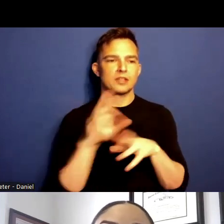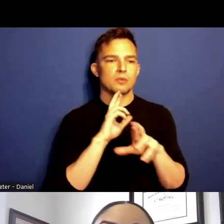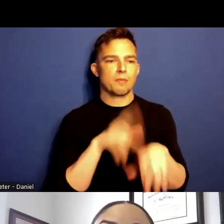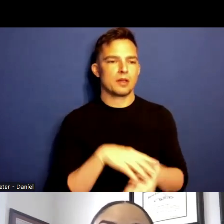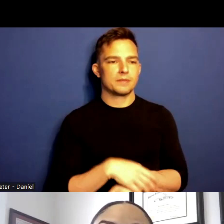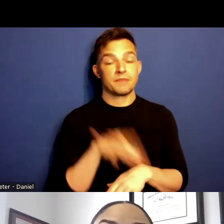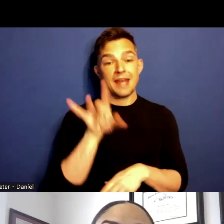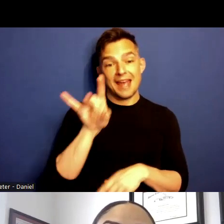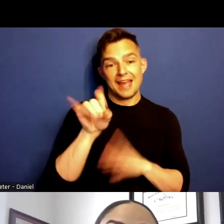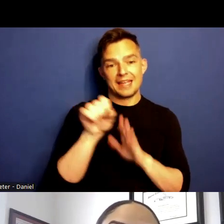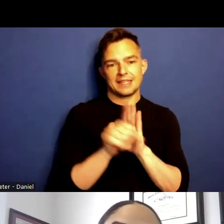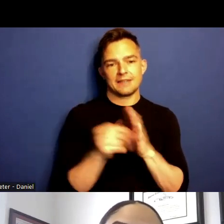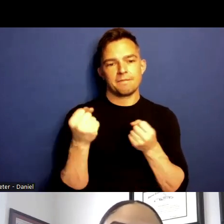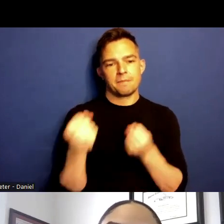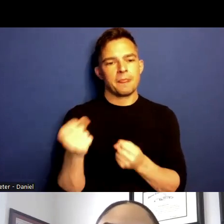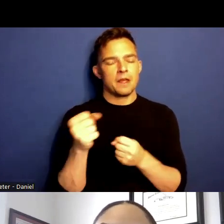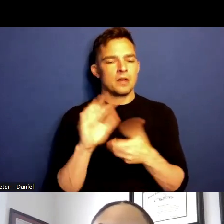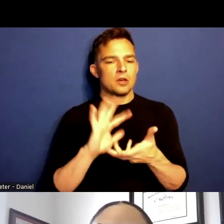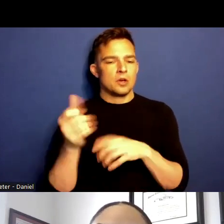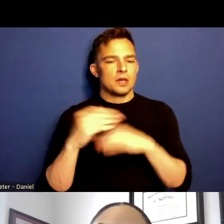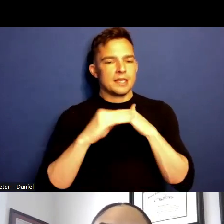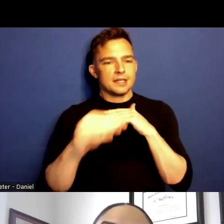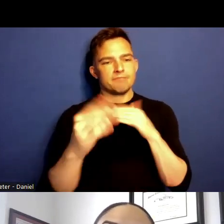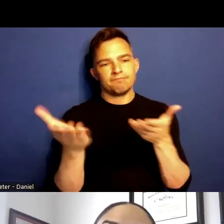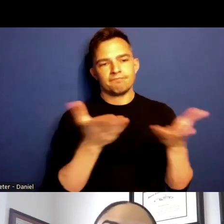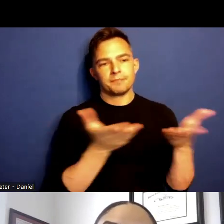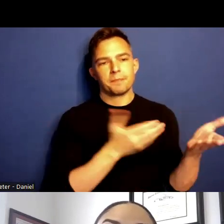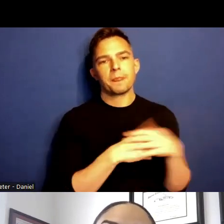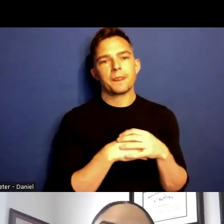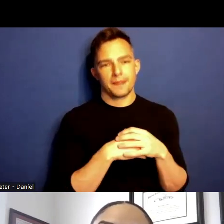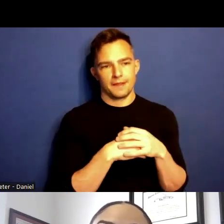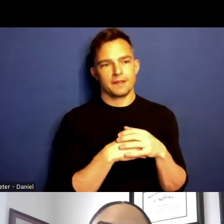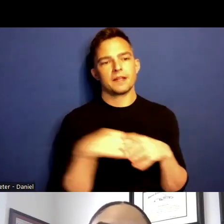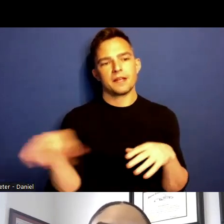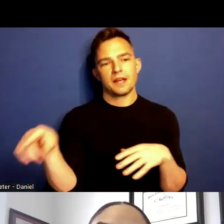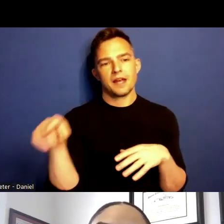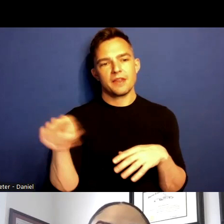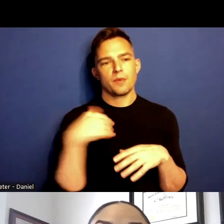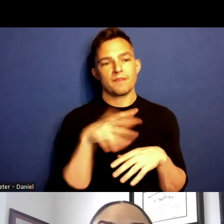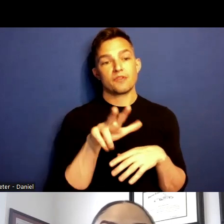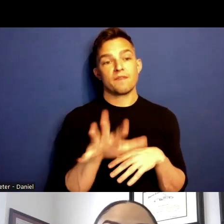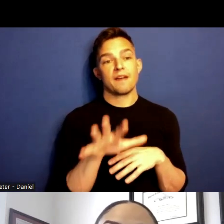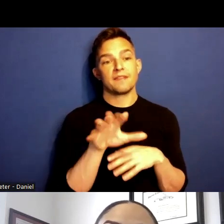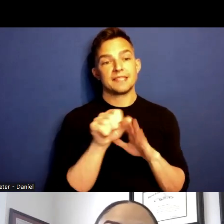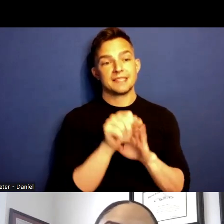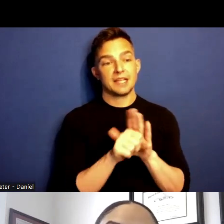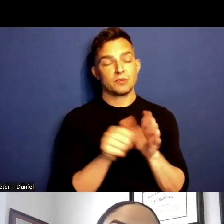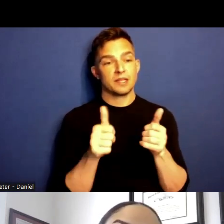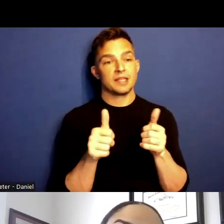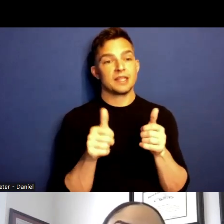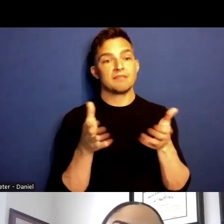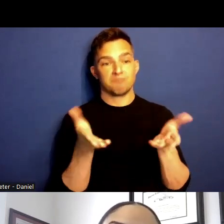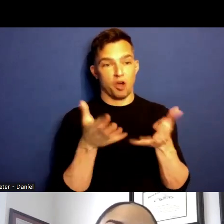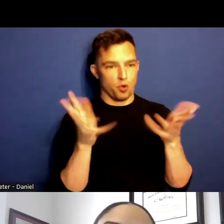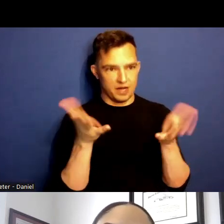8 states have strengthened crisis stabilization services. And there we had 35 states with existing programs. And